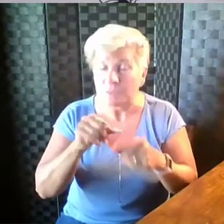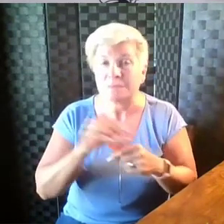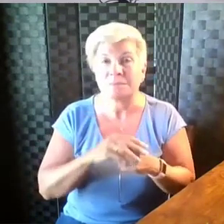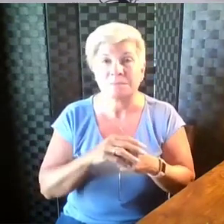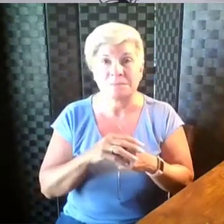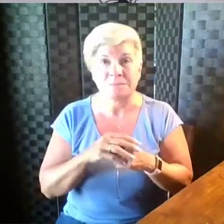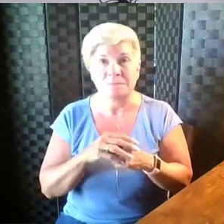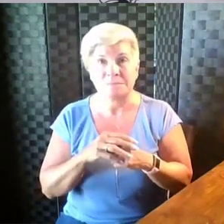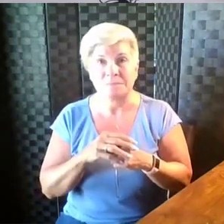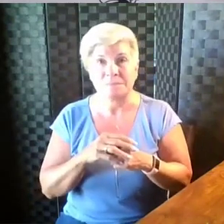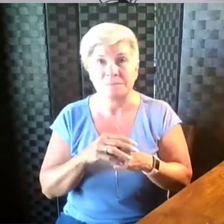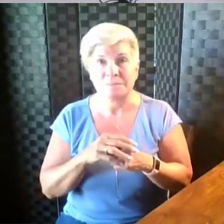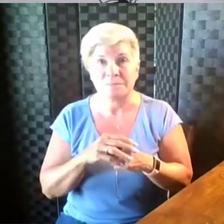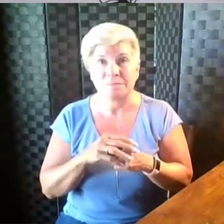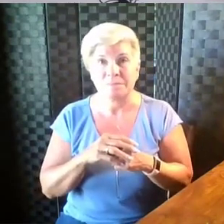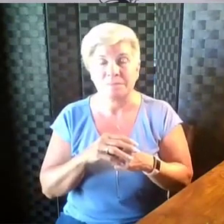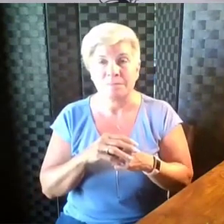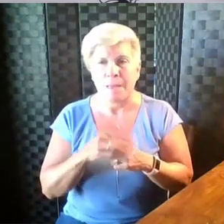Mad,